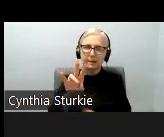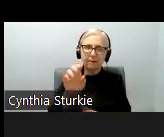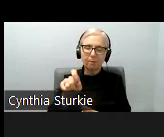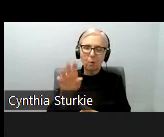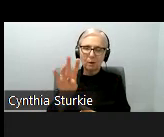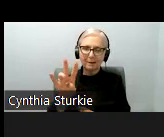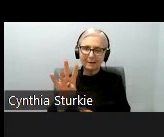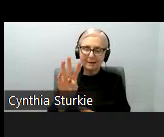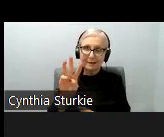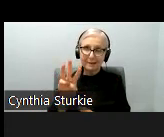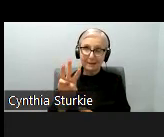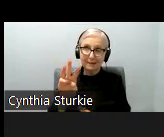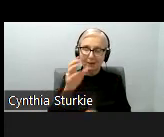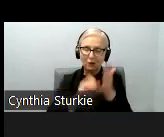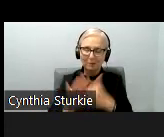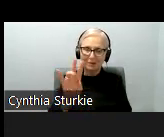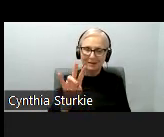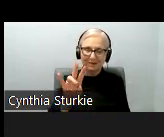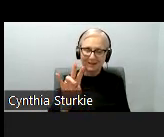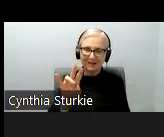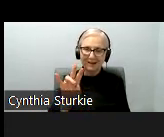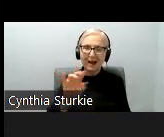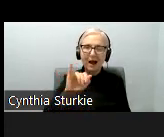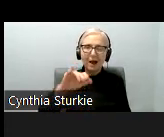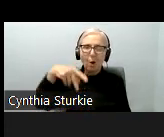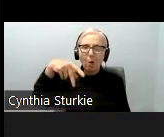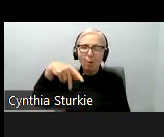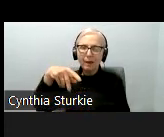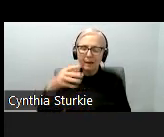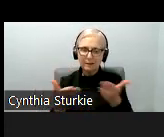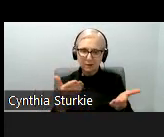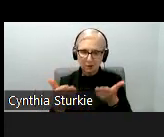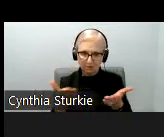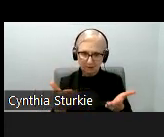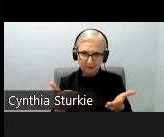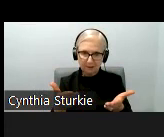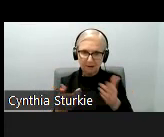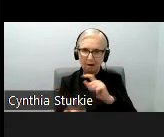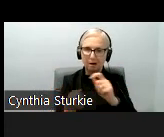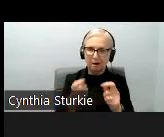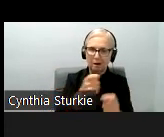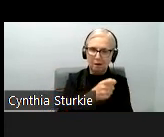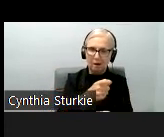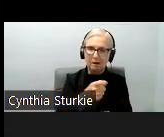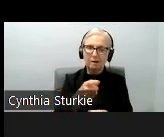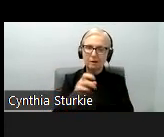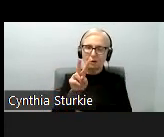that chapter 7. The requirements for IOP services are adapted from 2